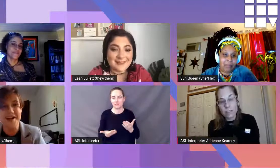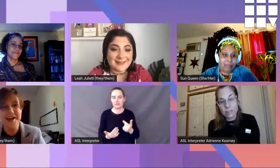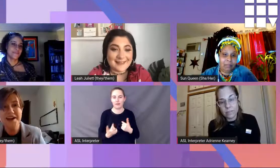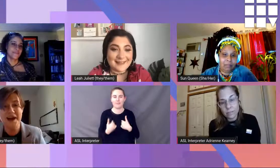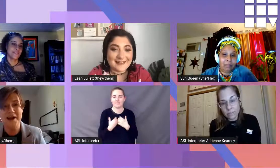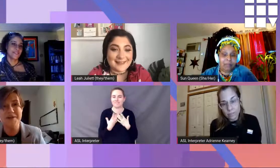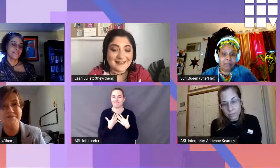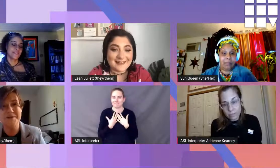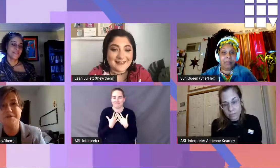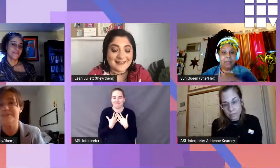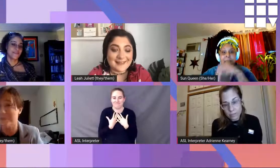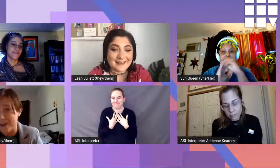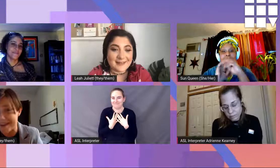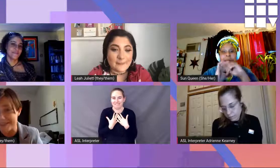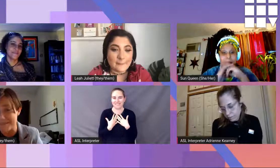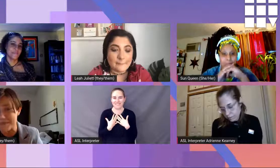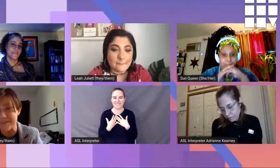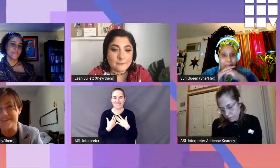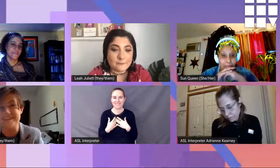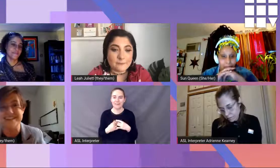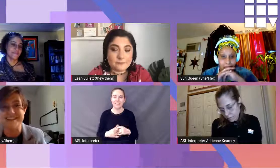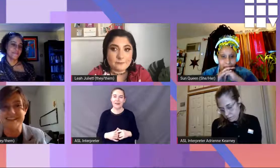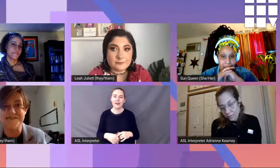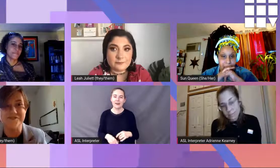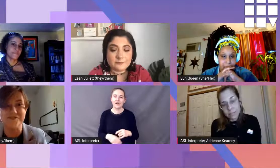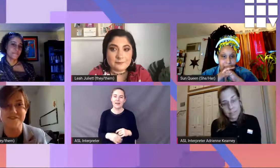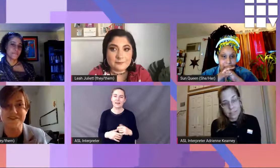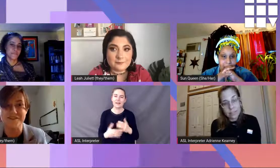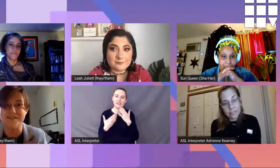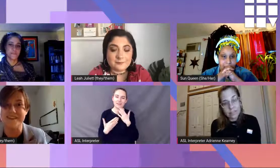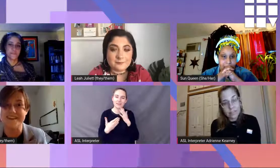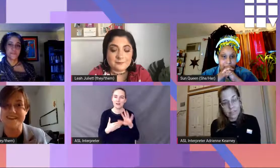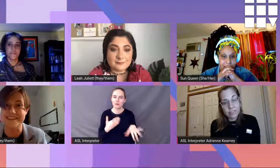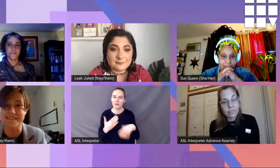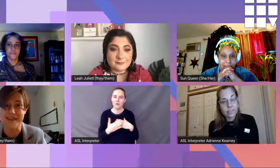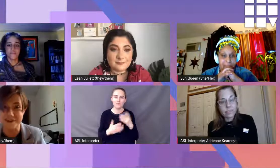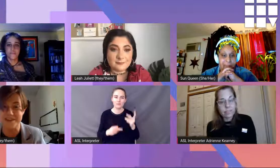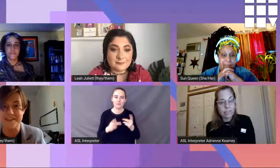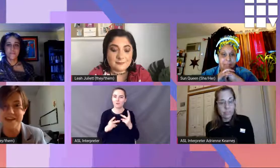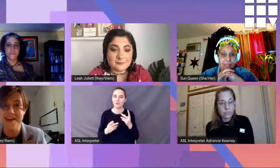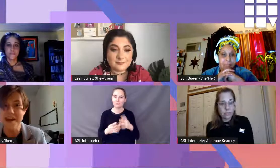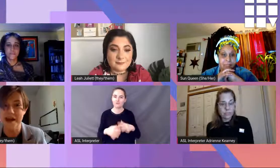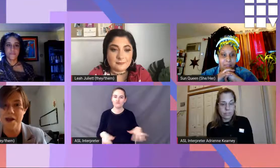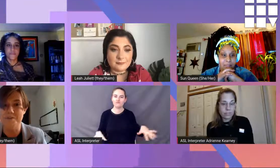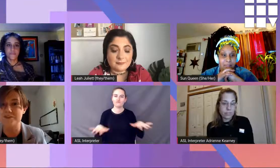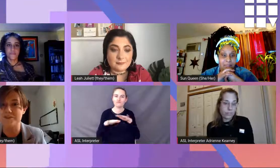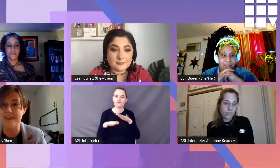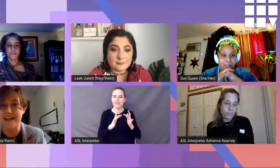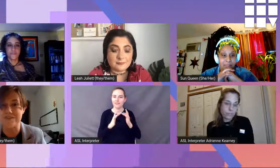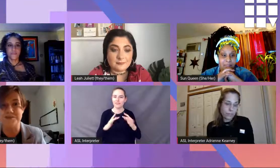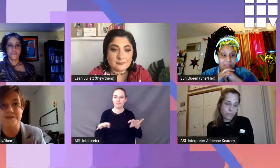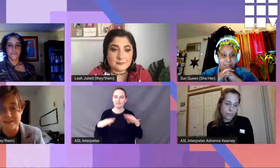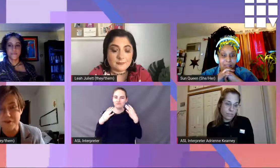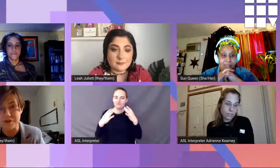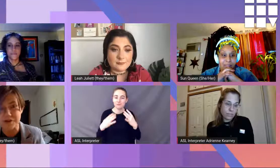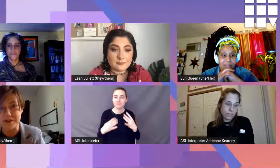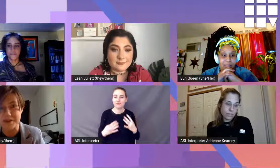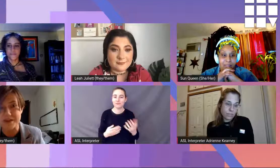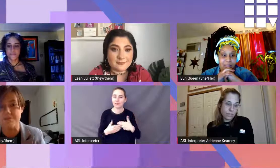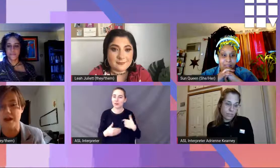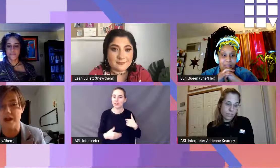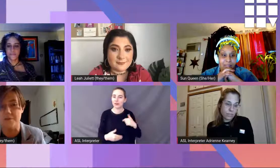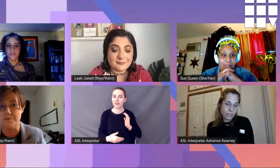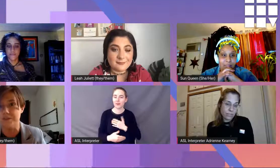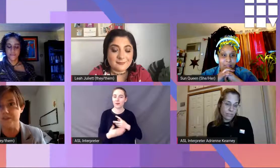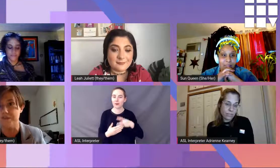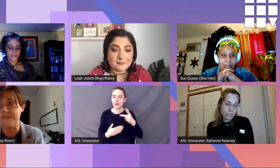point. But to our audience members, thanks again for joining us for today's Days of Action. Be sure to catch the rest of our